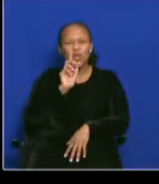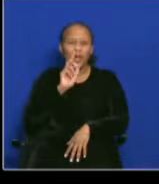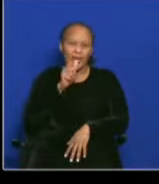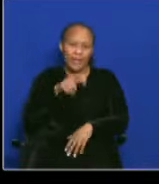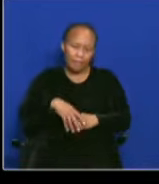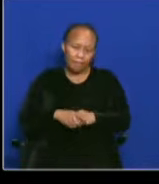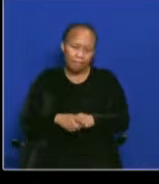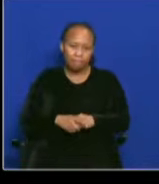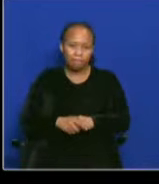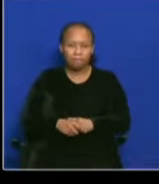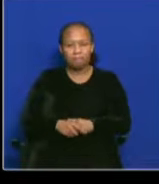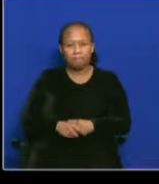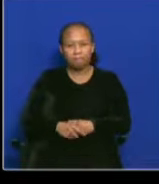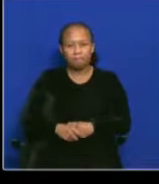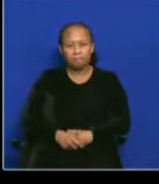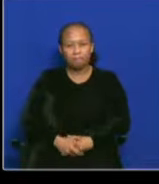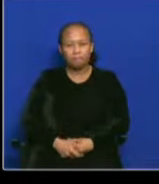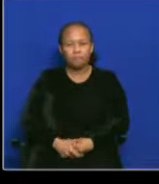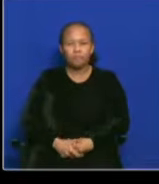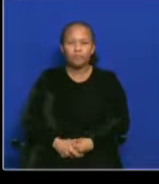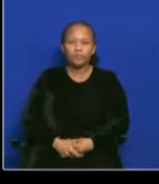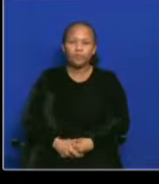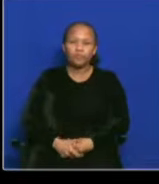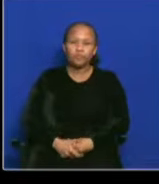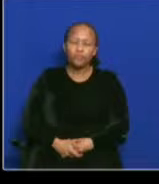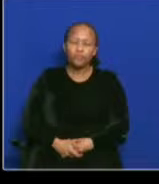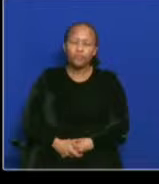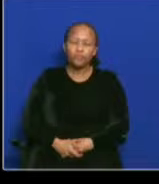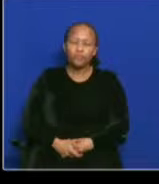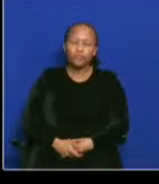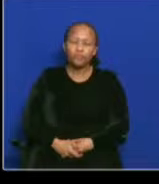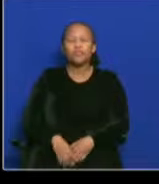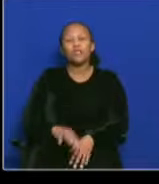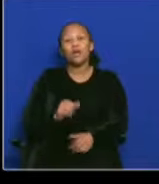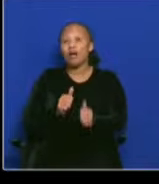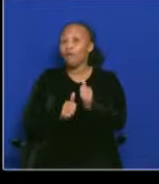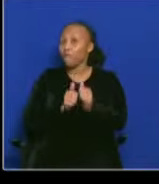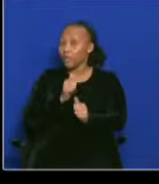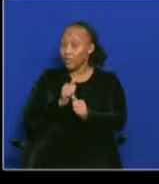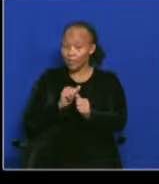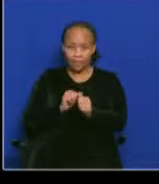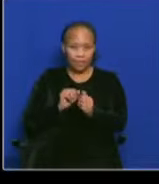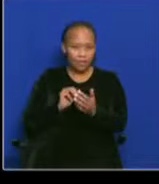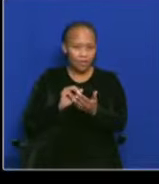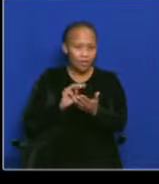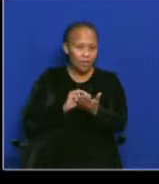Now, that first message, "please tie up the pilot and Gen 1,